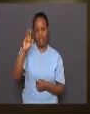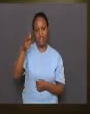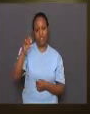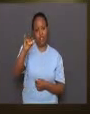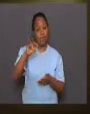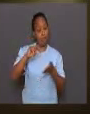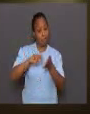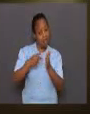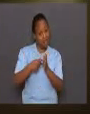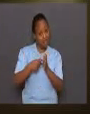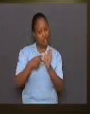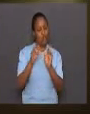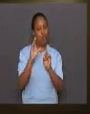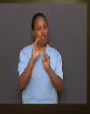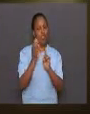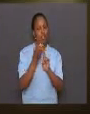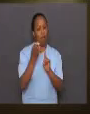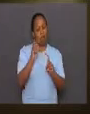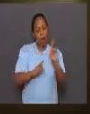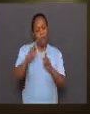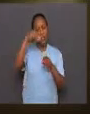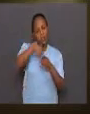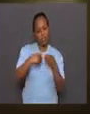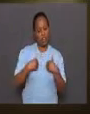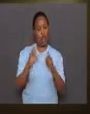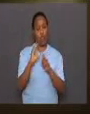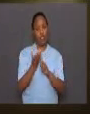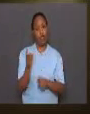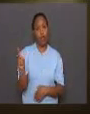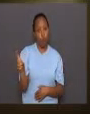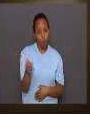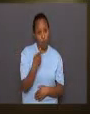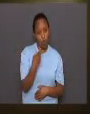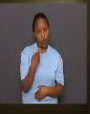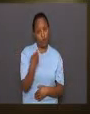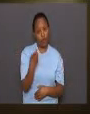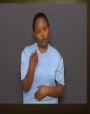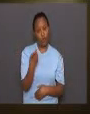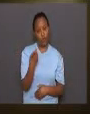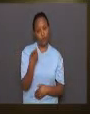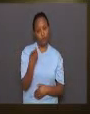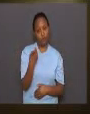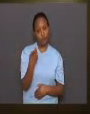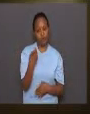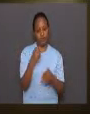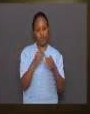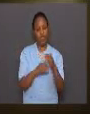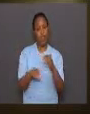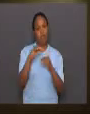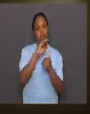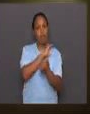no supreme power or law which will result in political and